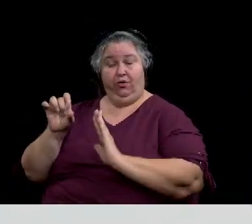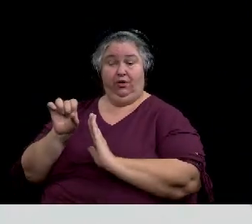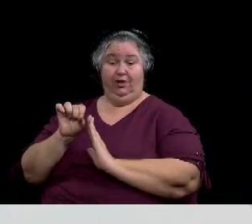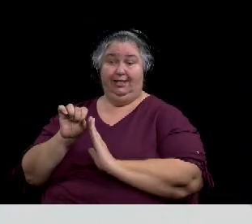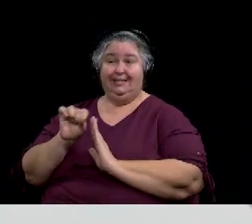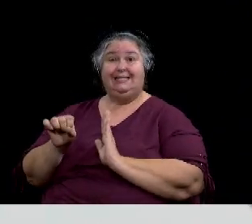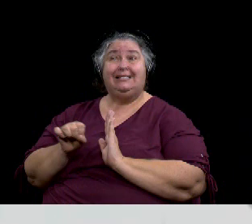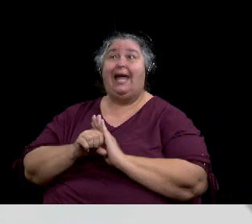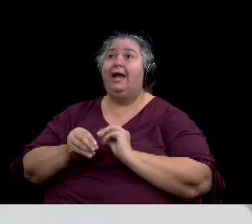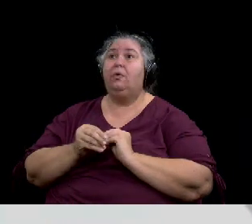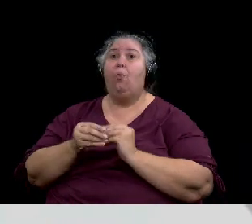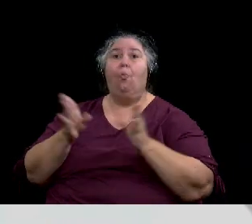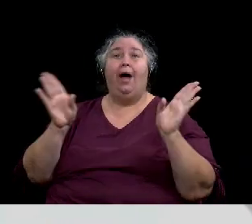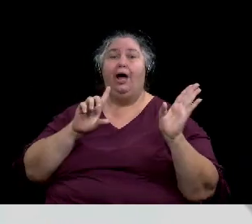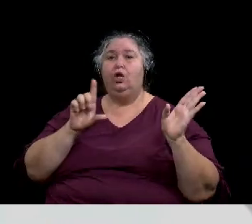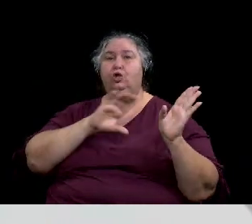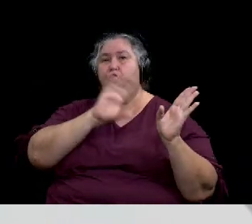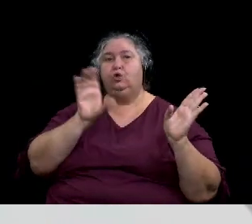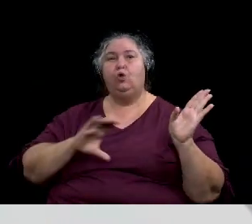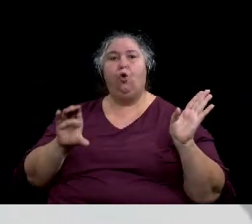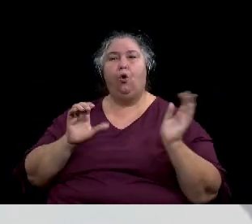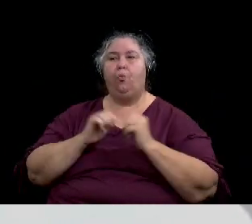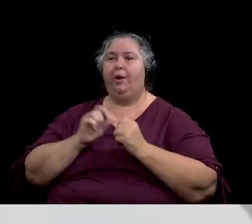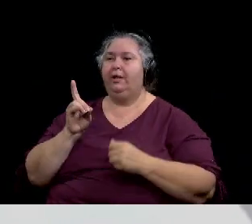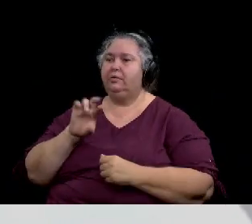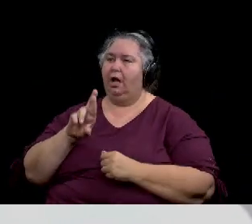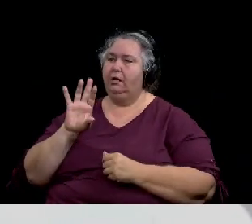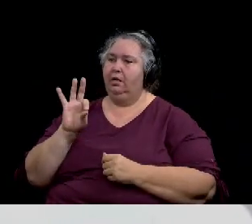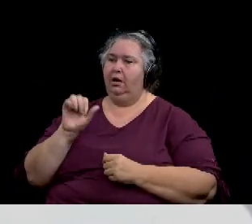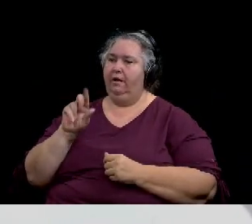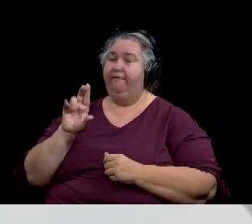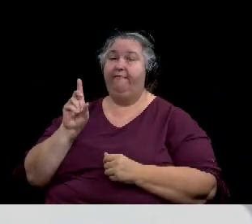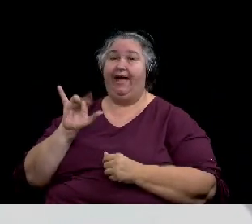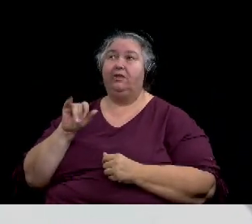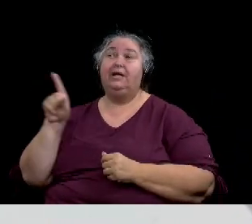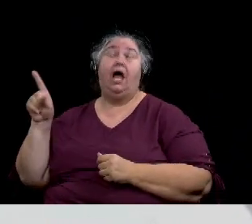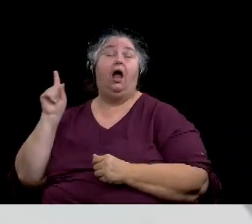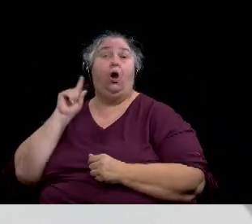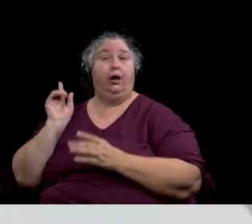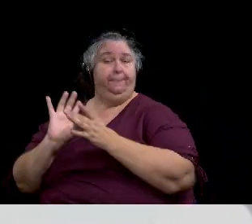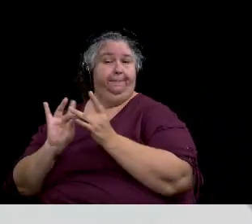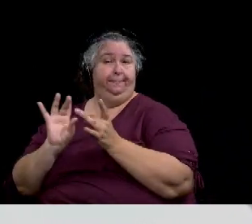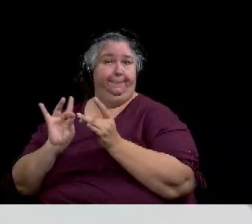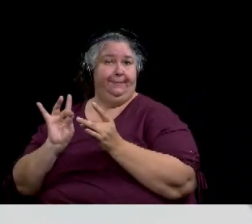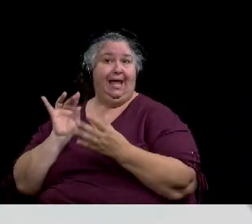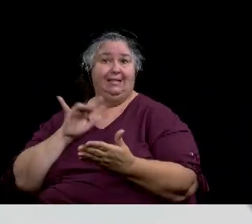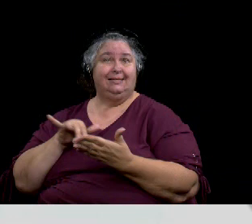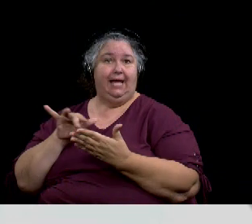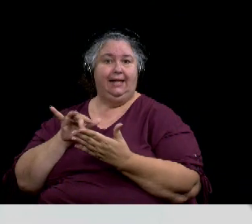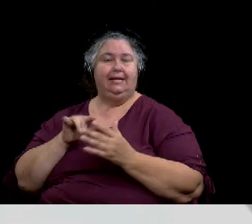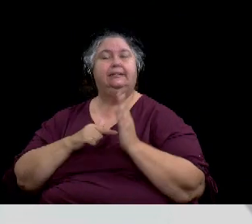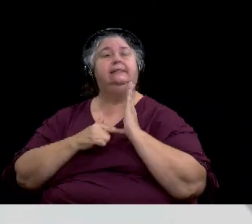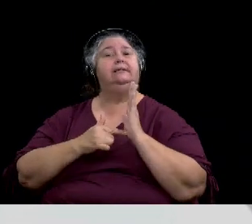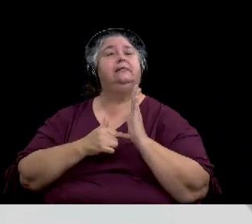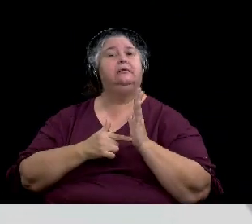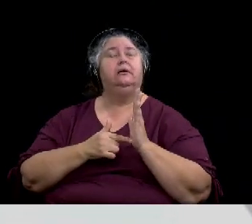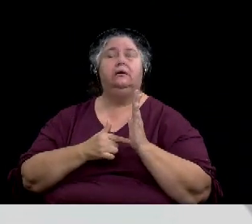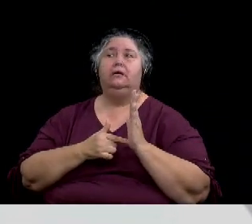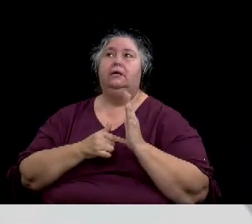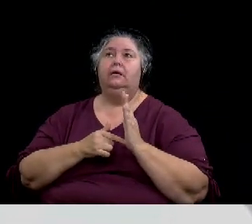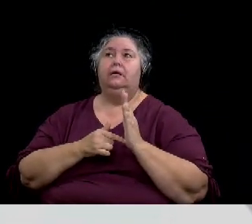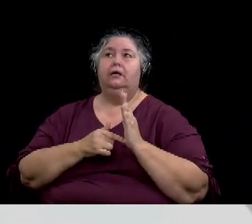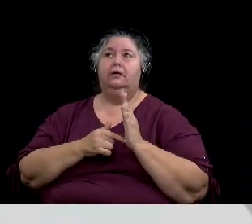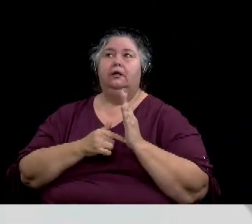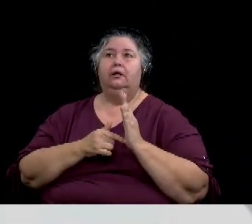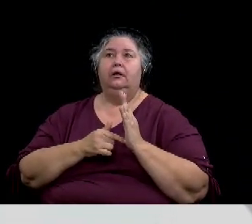Zoom call with Dr. Fauci this last week, I heard him cite a study that demonstrated that over